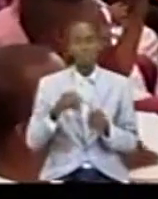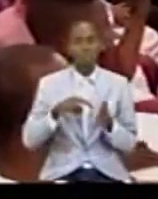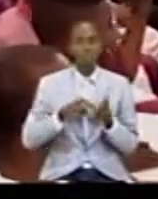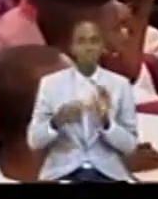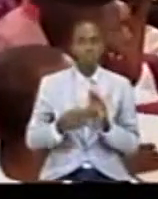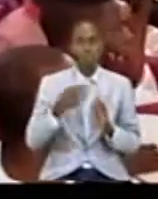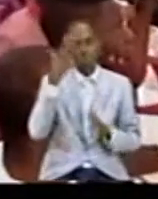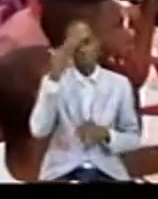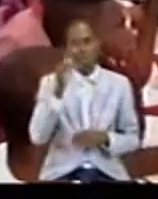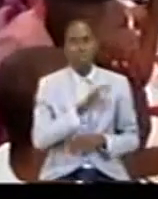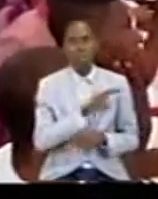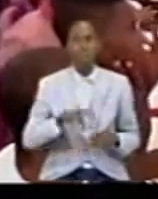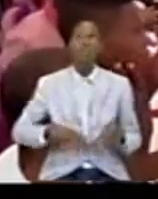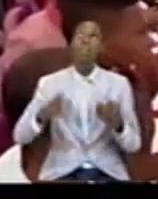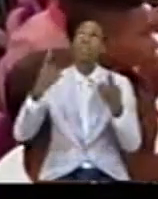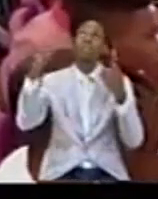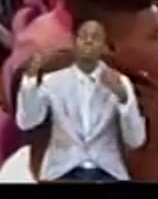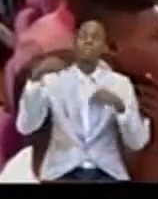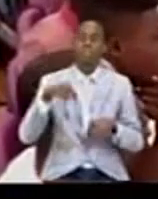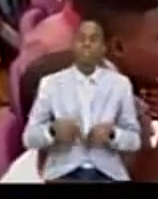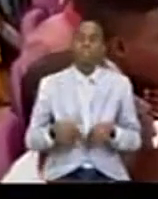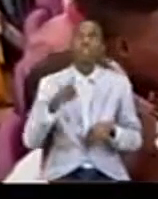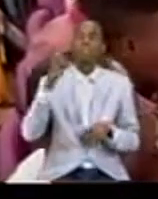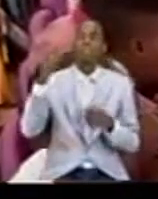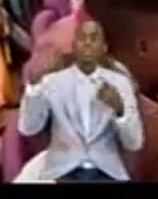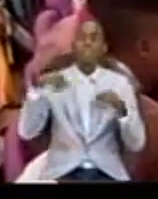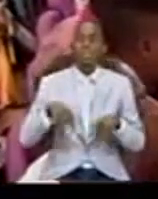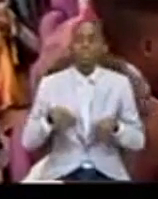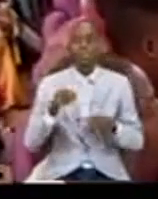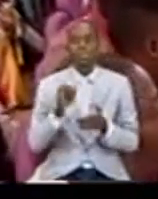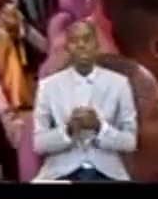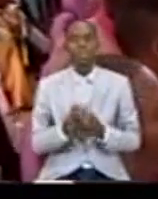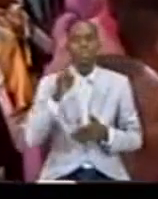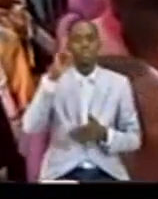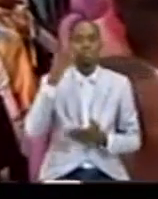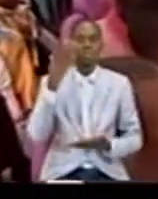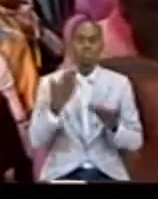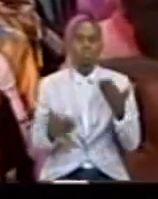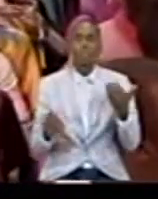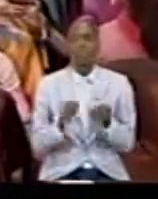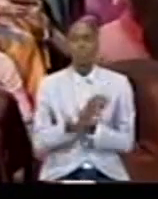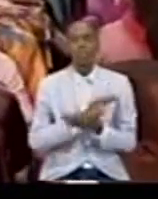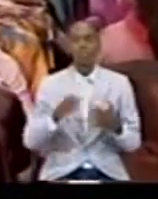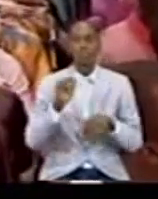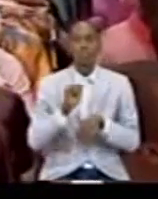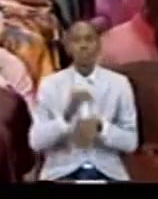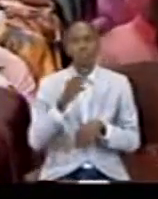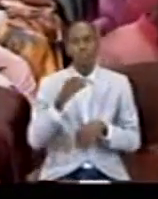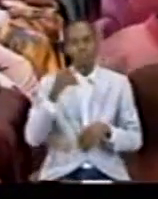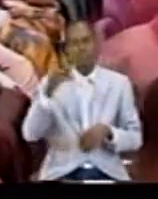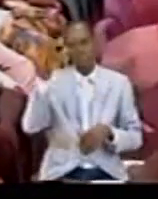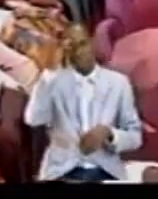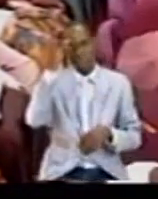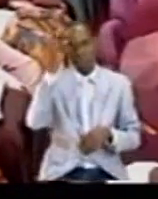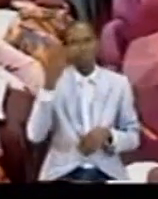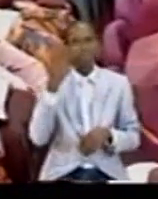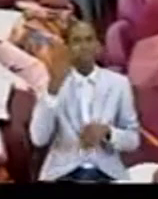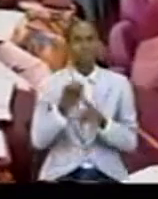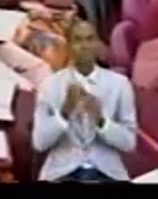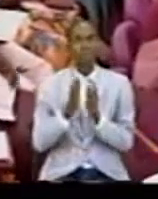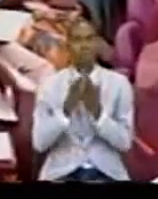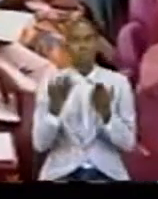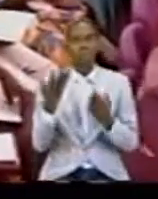He came that he might destroy the works of the devil. We're looking at Luke chapter